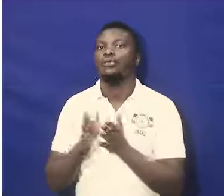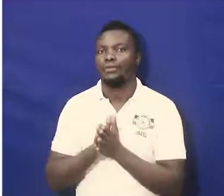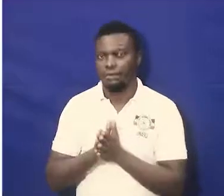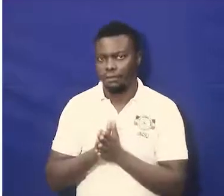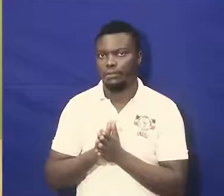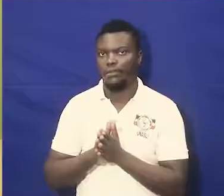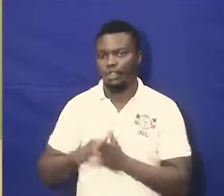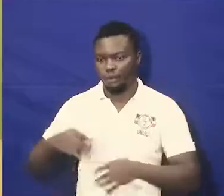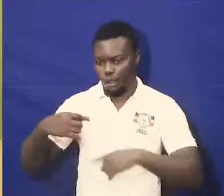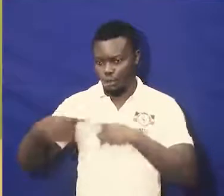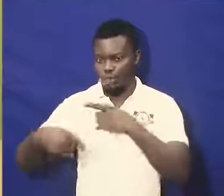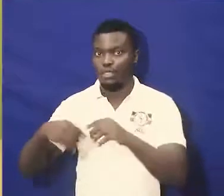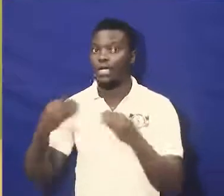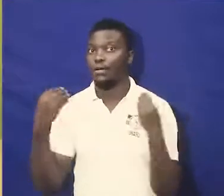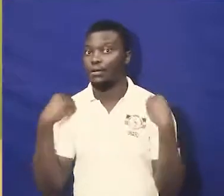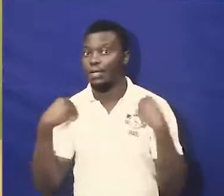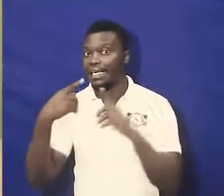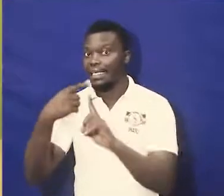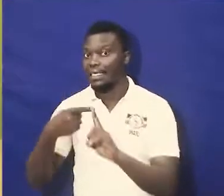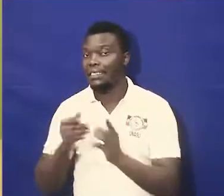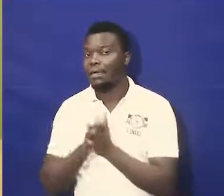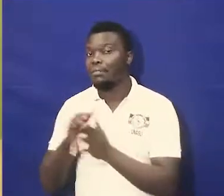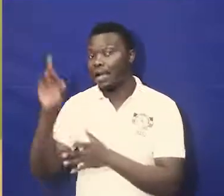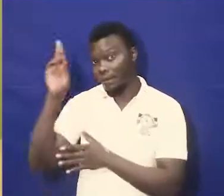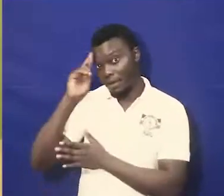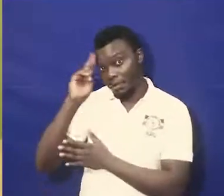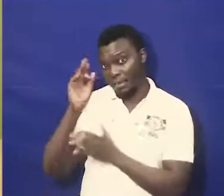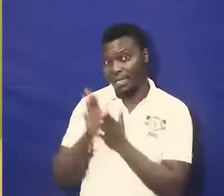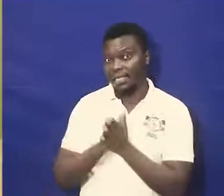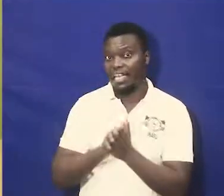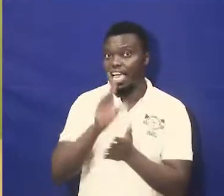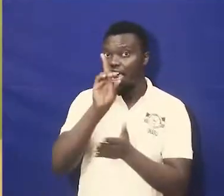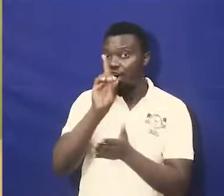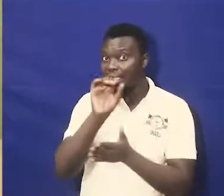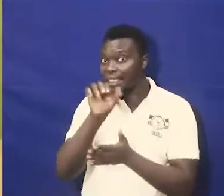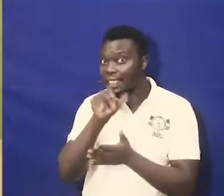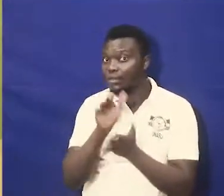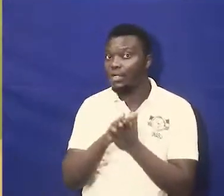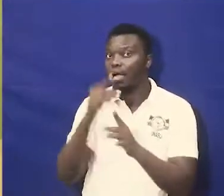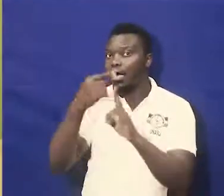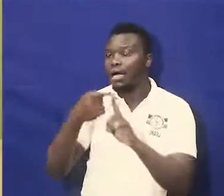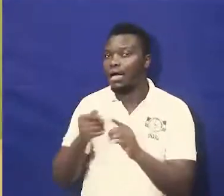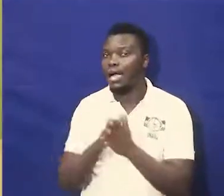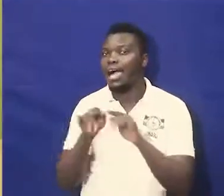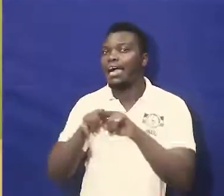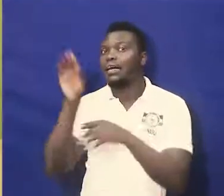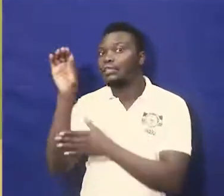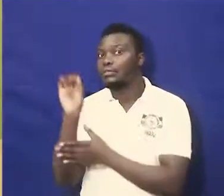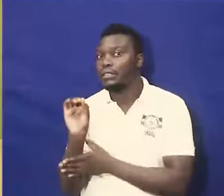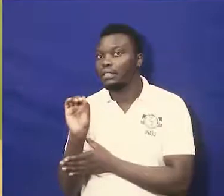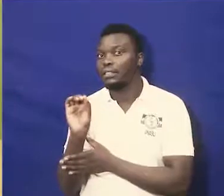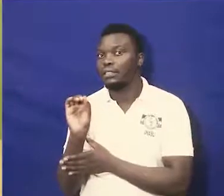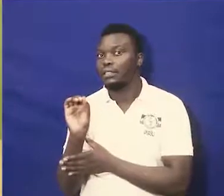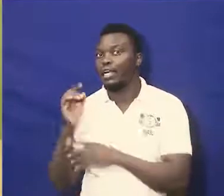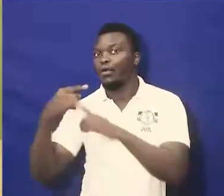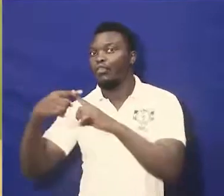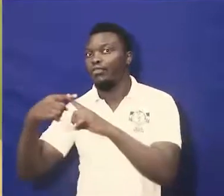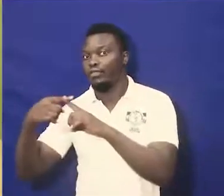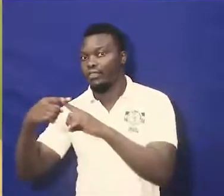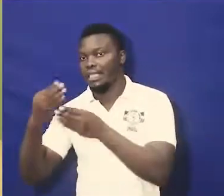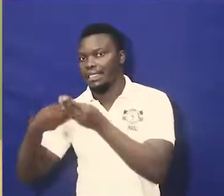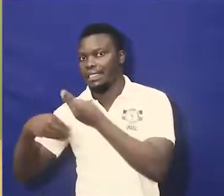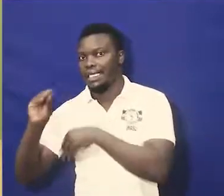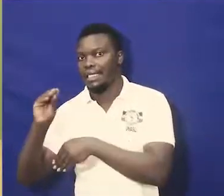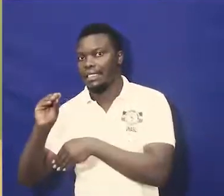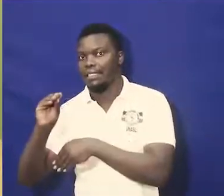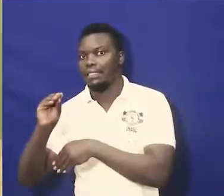the mathematics, but bear in mind that a discount is calculated as a percentage of the selling